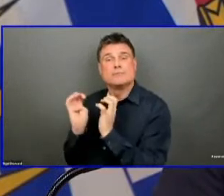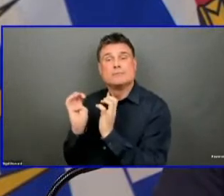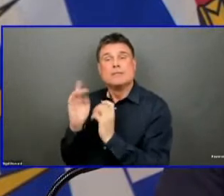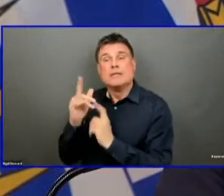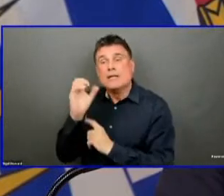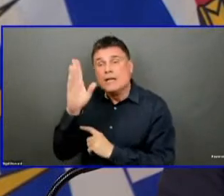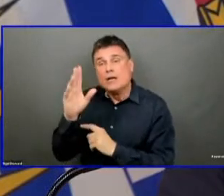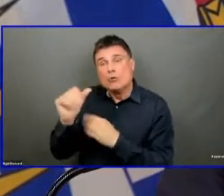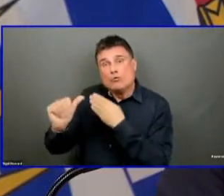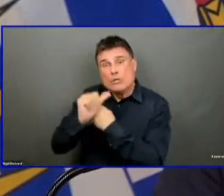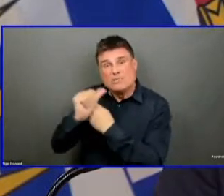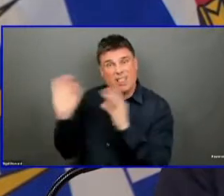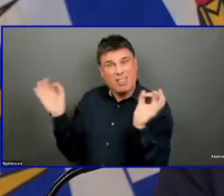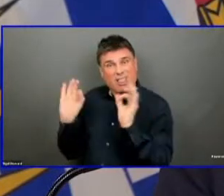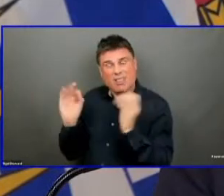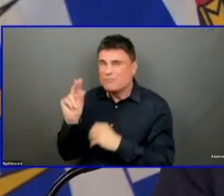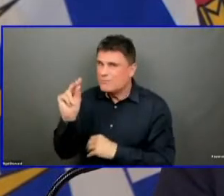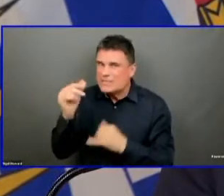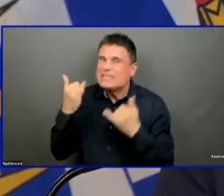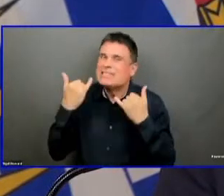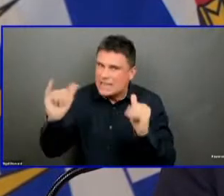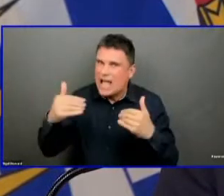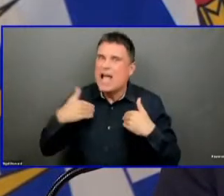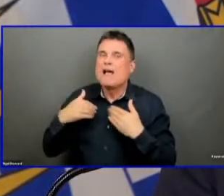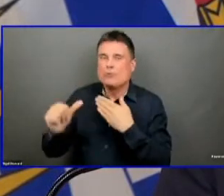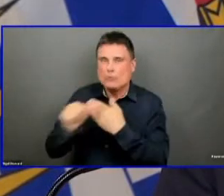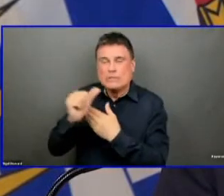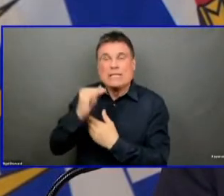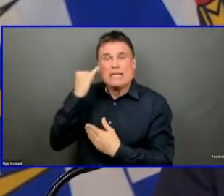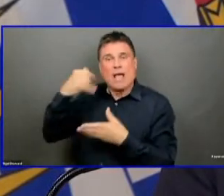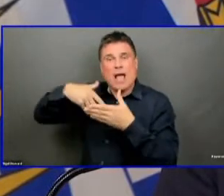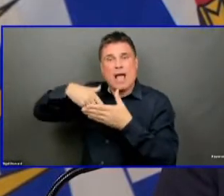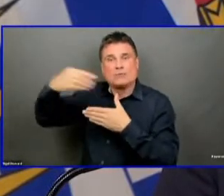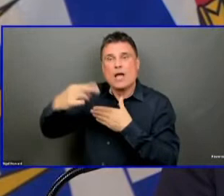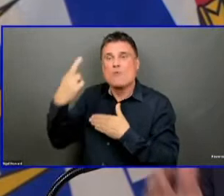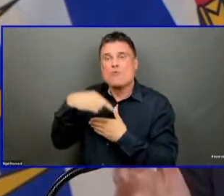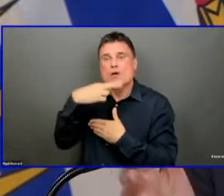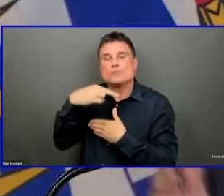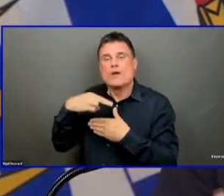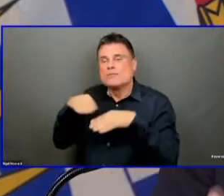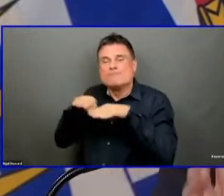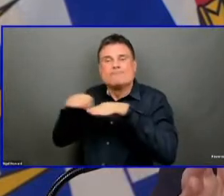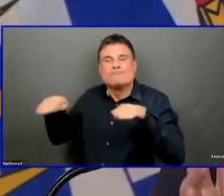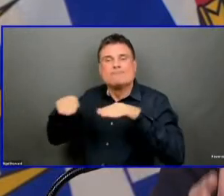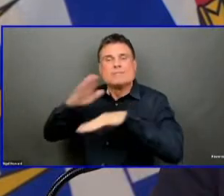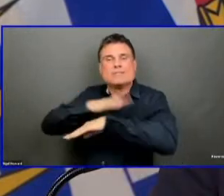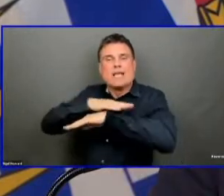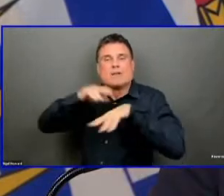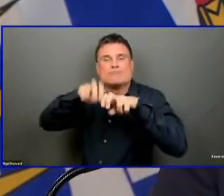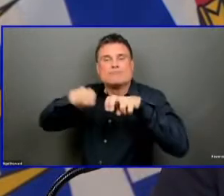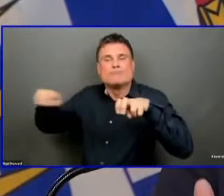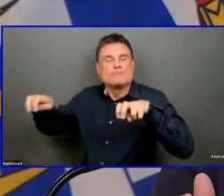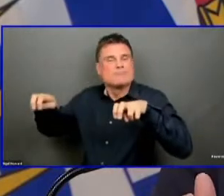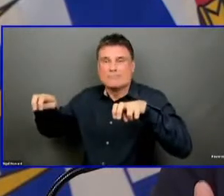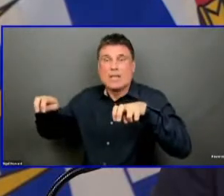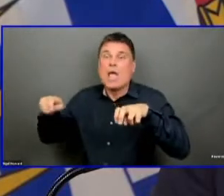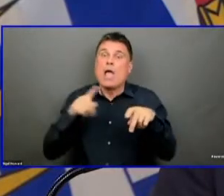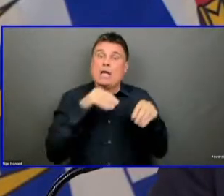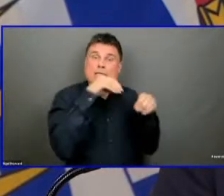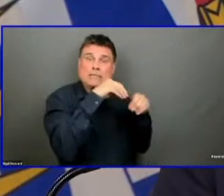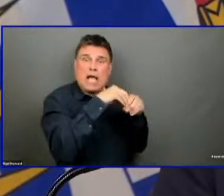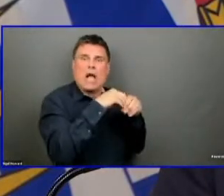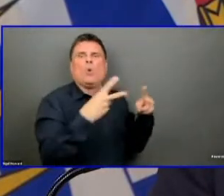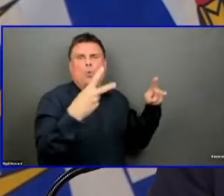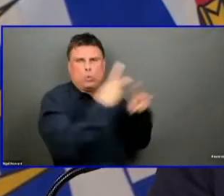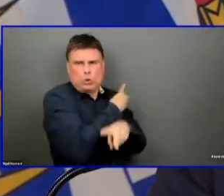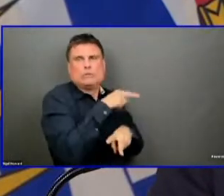seeing transmission to larger numbers of people in those inside environments. So it is the same things, but we